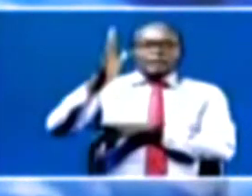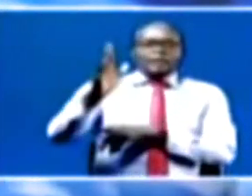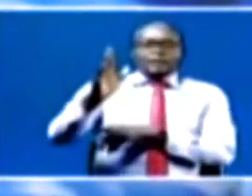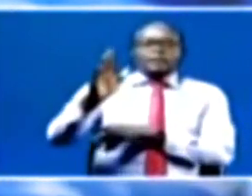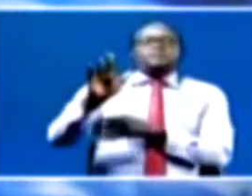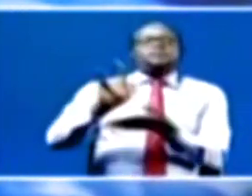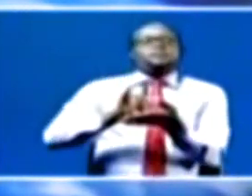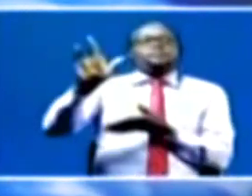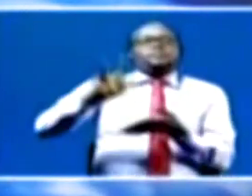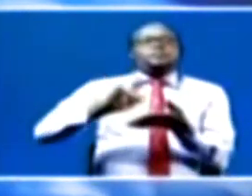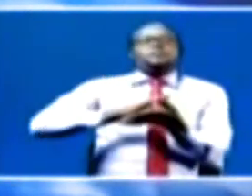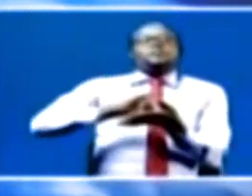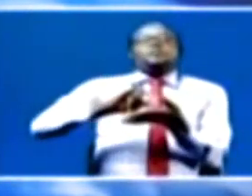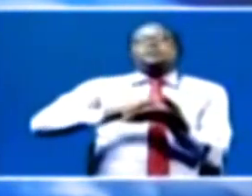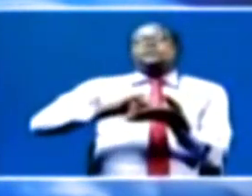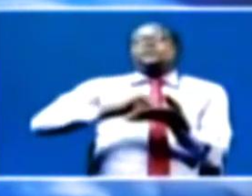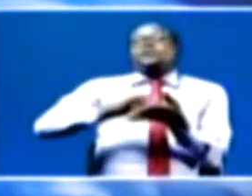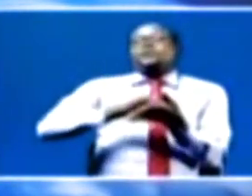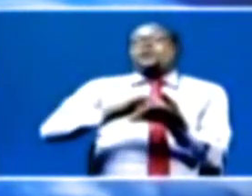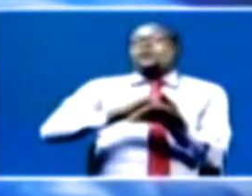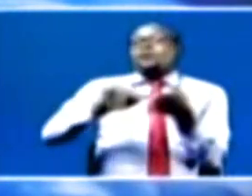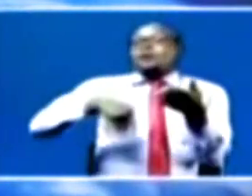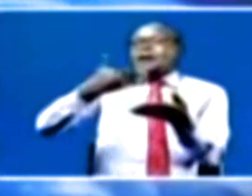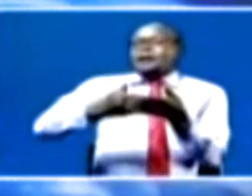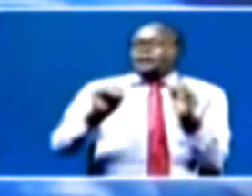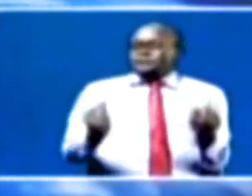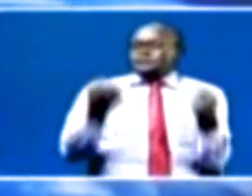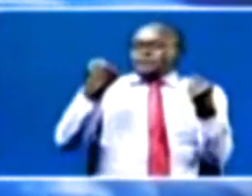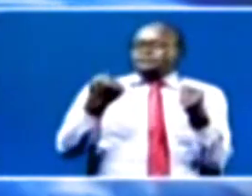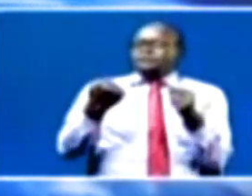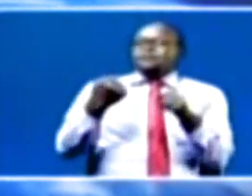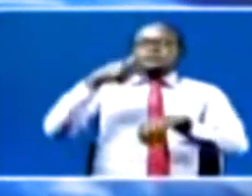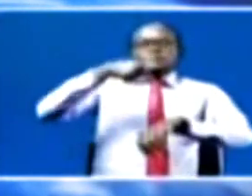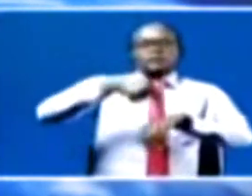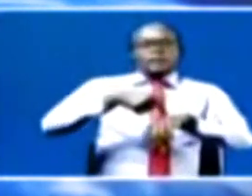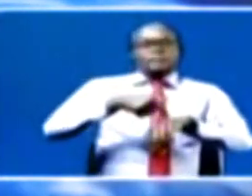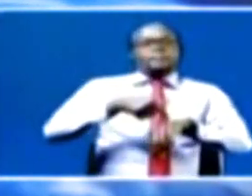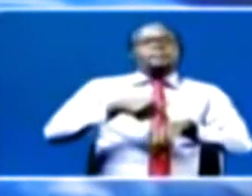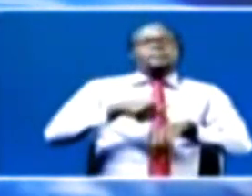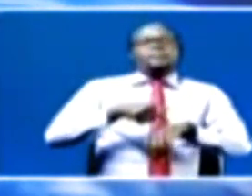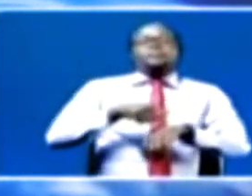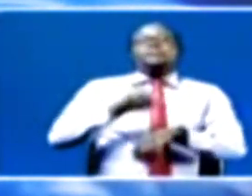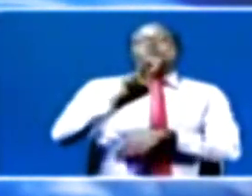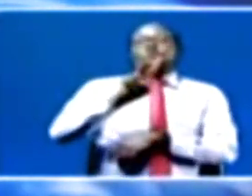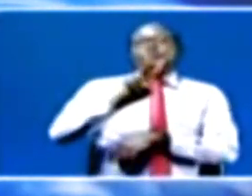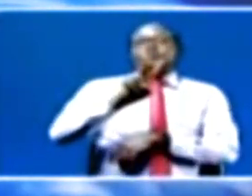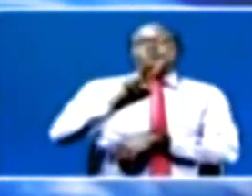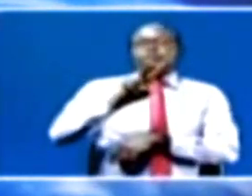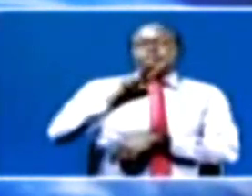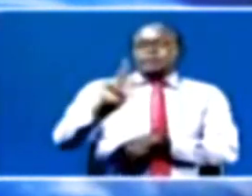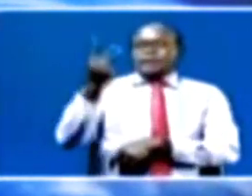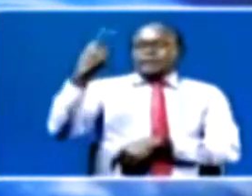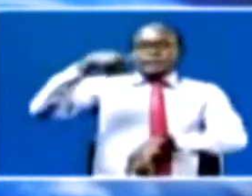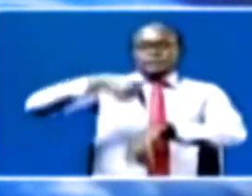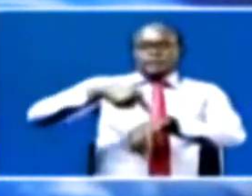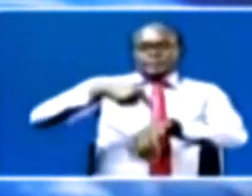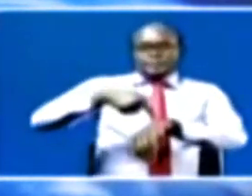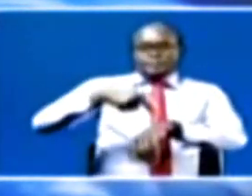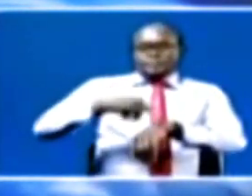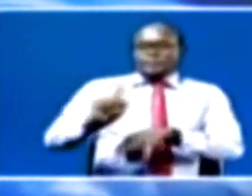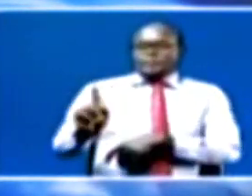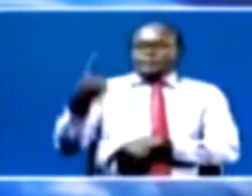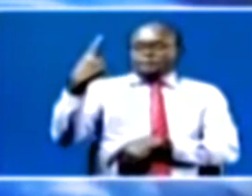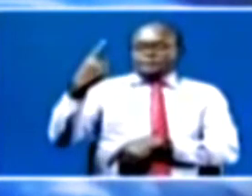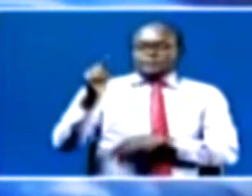York, KQ002, landed safely a few minutes past 7 a.m. local time or 2 p.m. Kenyan time. The